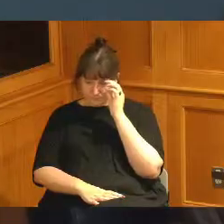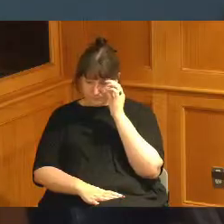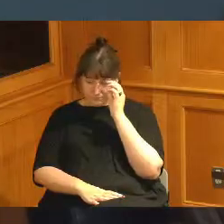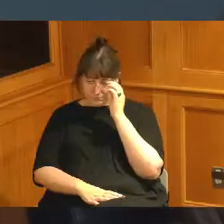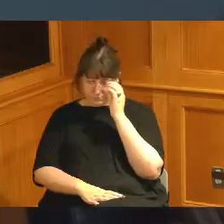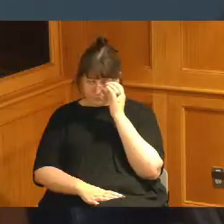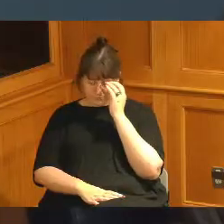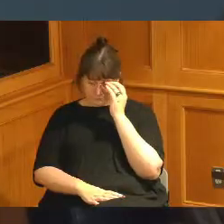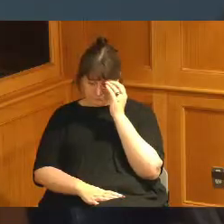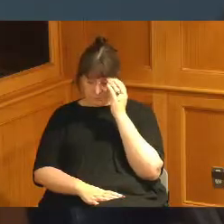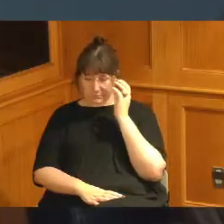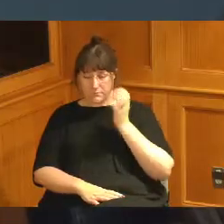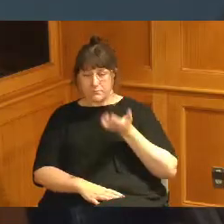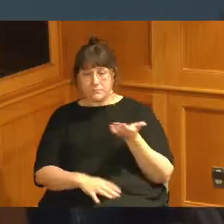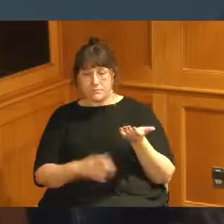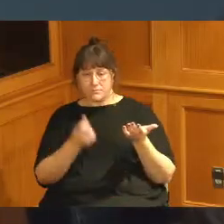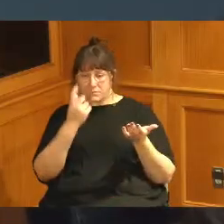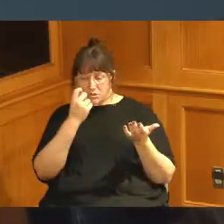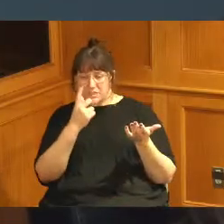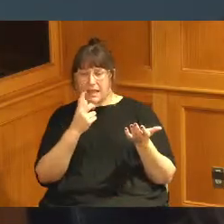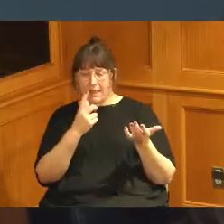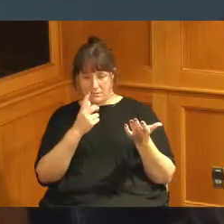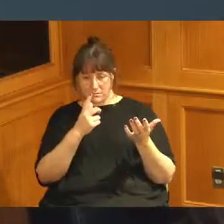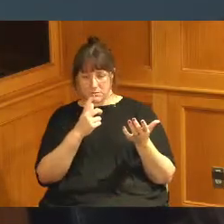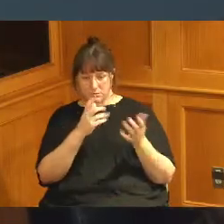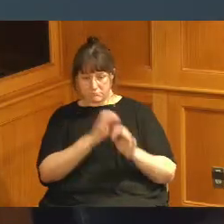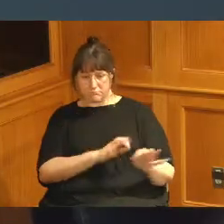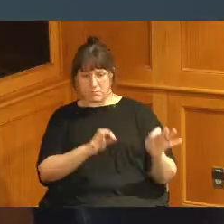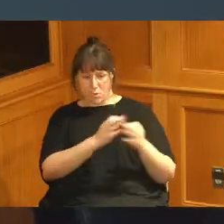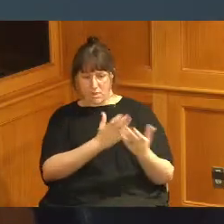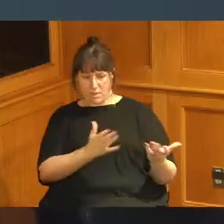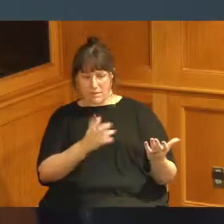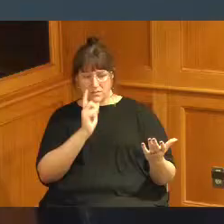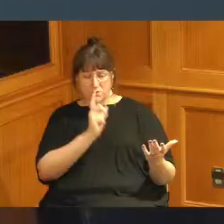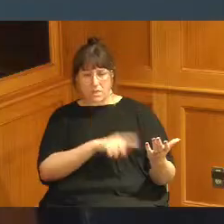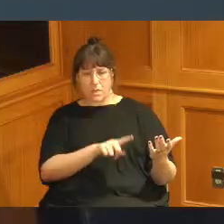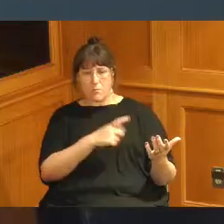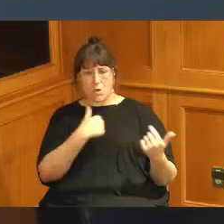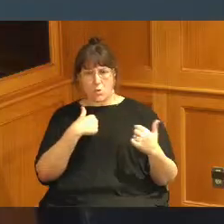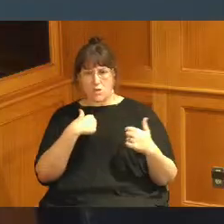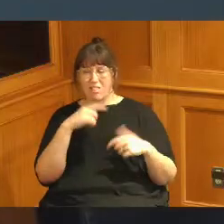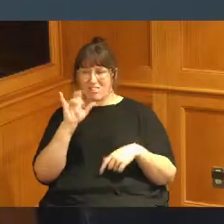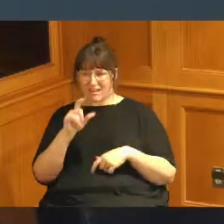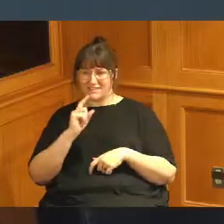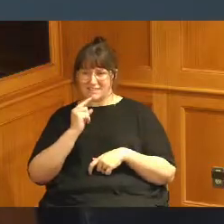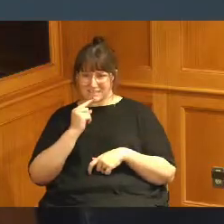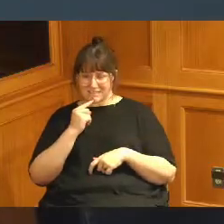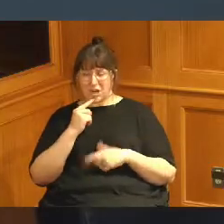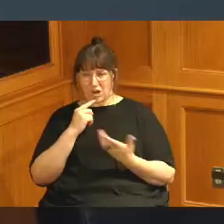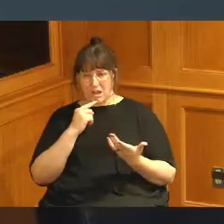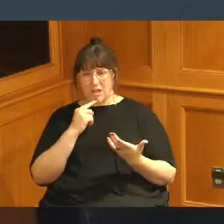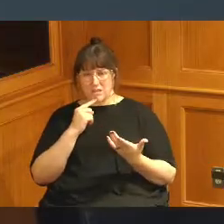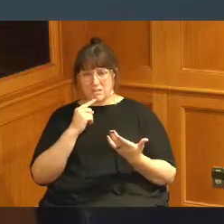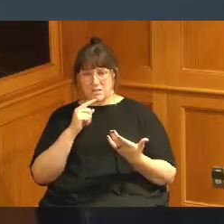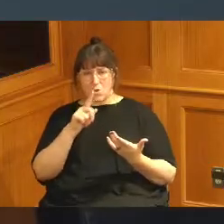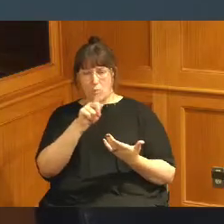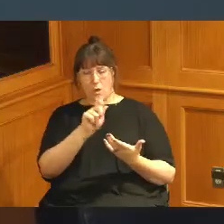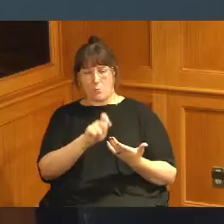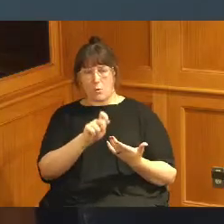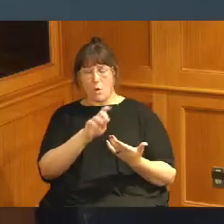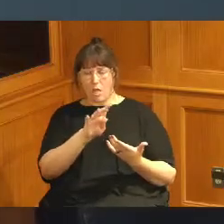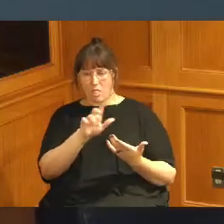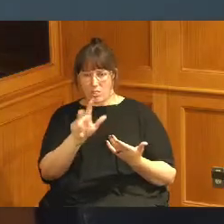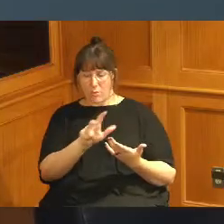fundamental operation of the Bengals. So that's a big deal that we went from 1.3 billion to